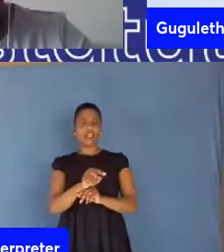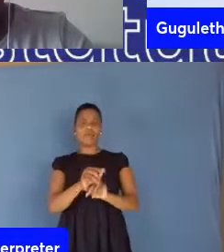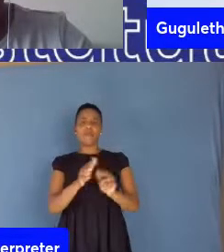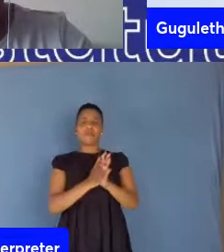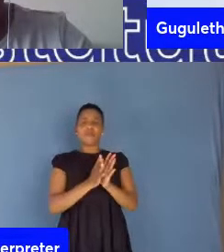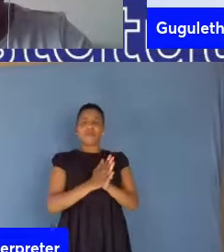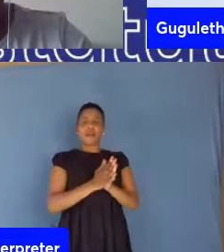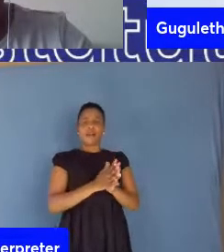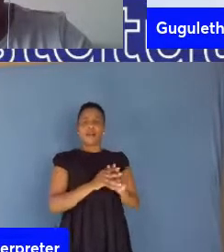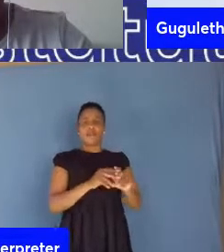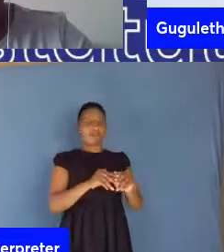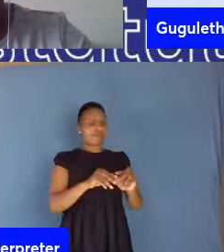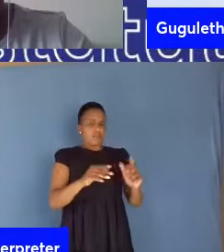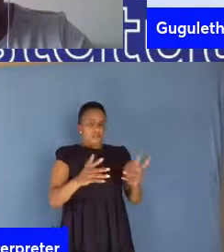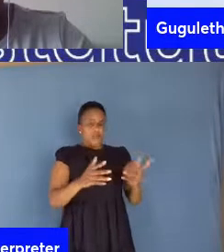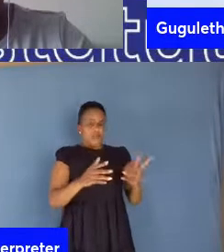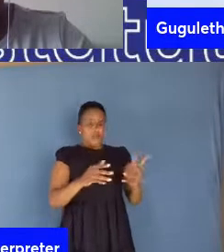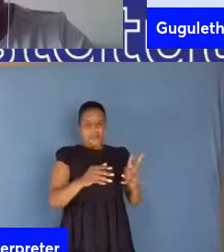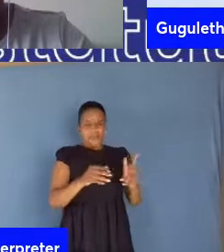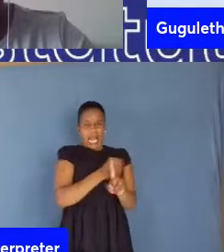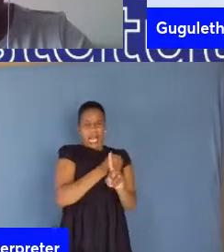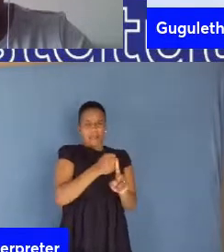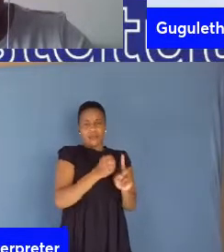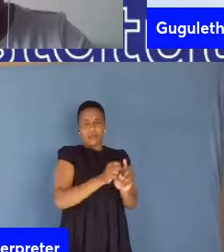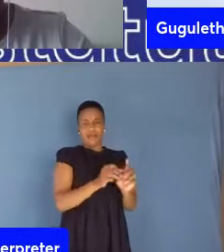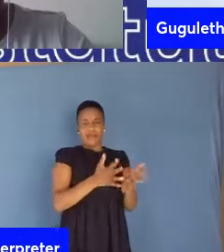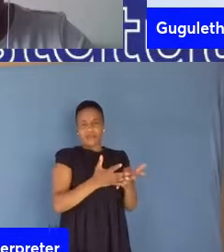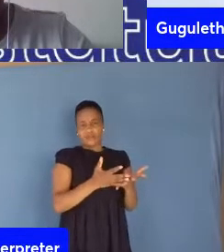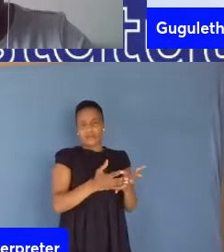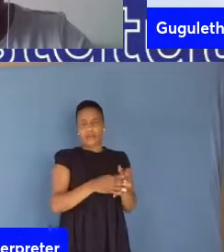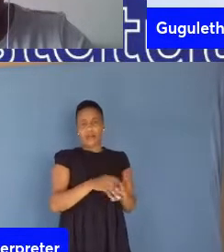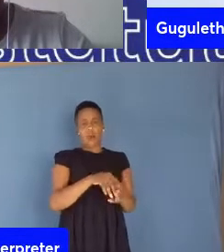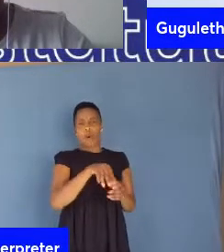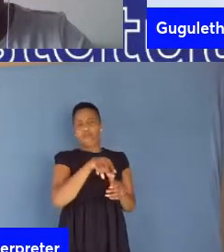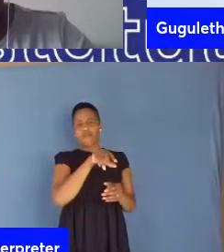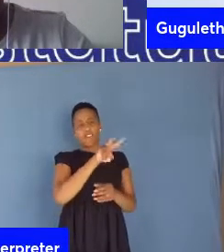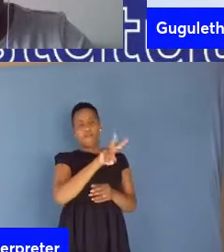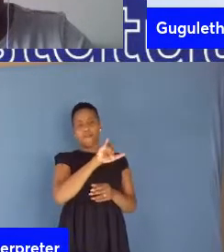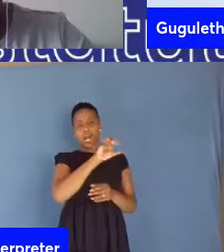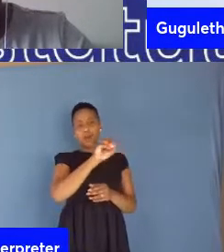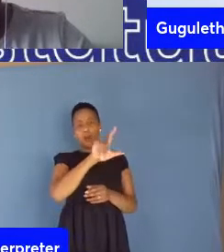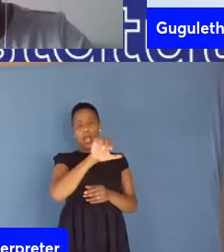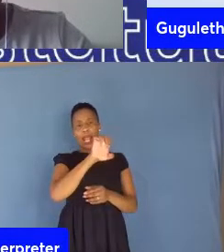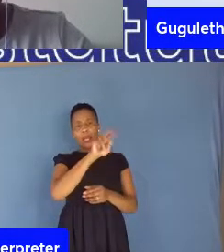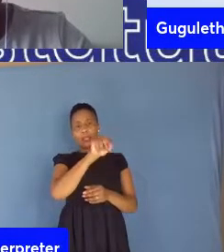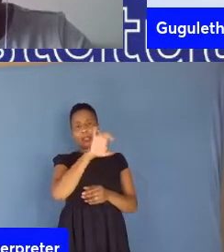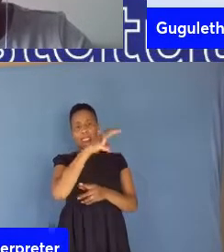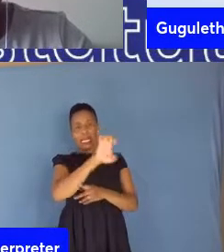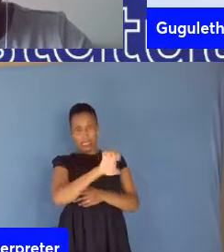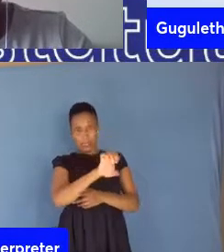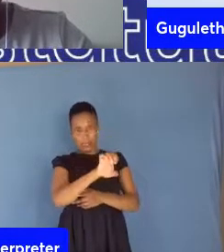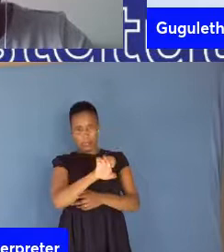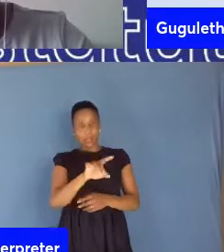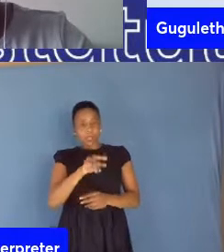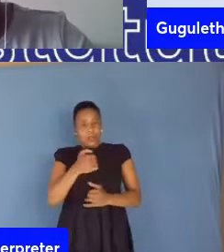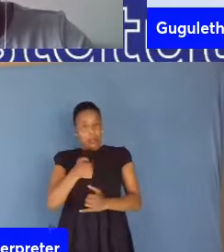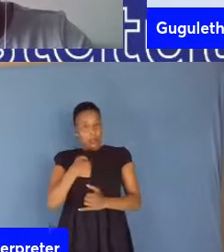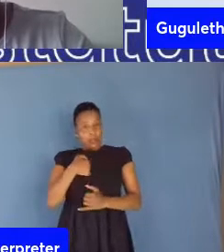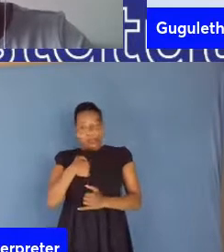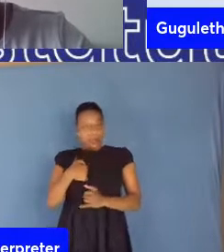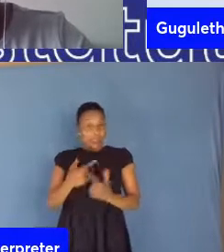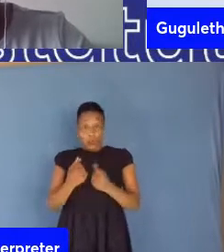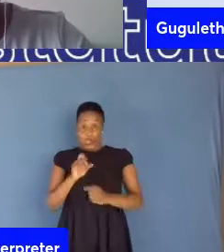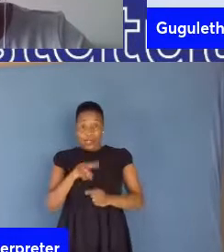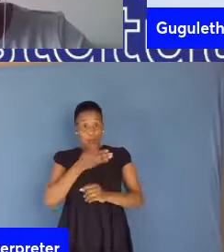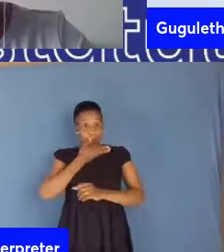the men that I was raised to become by the streets of Tanzania. And again, this is interesting. I come